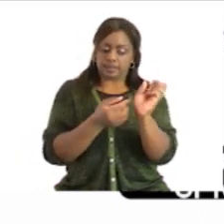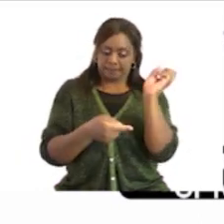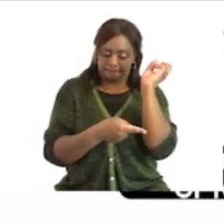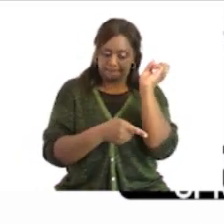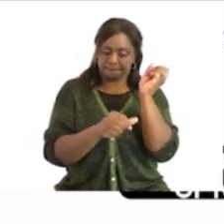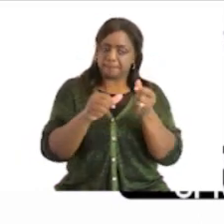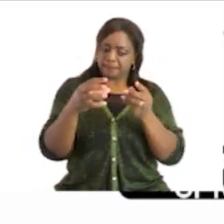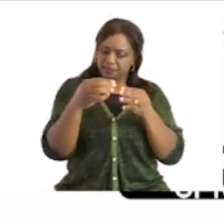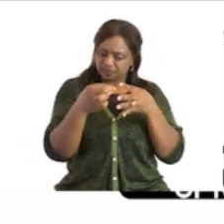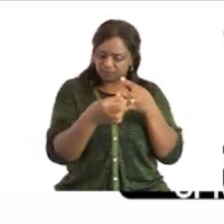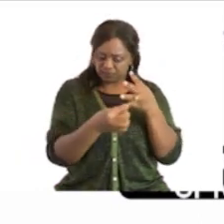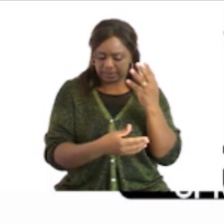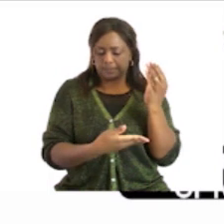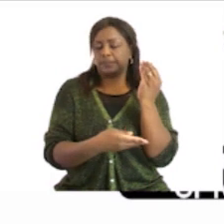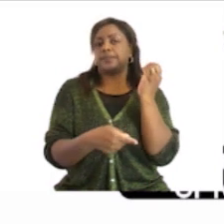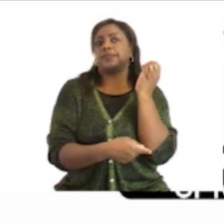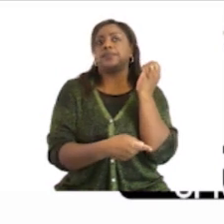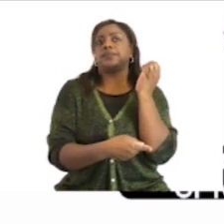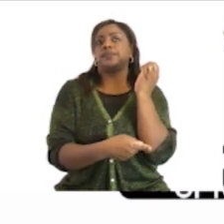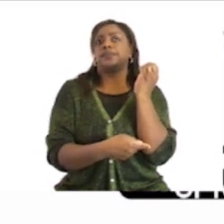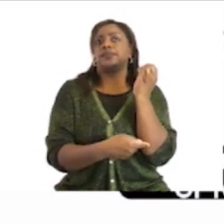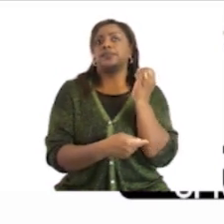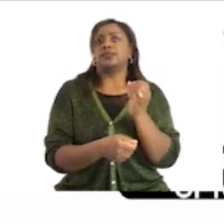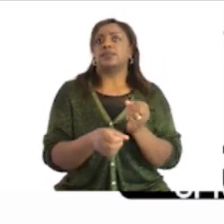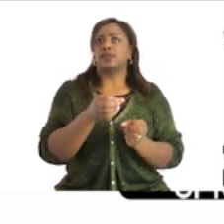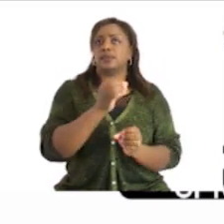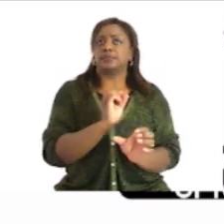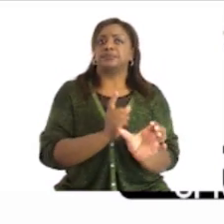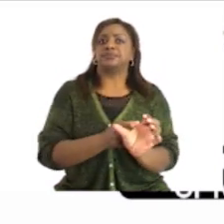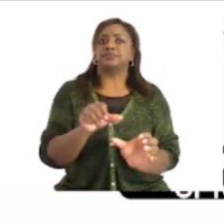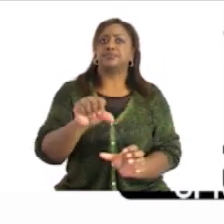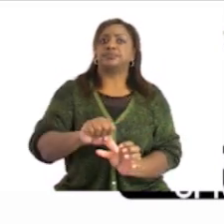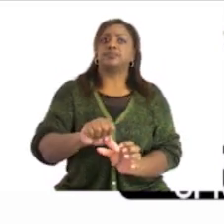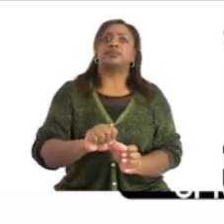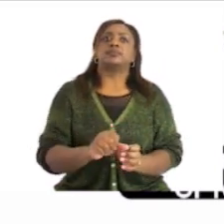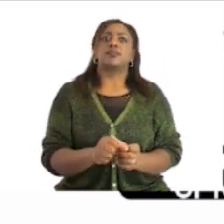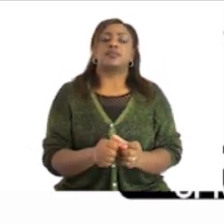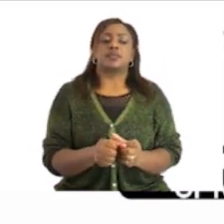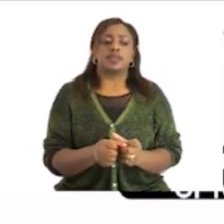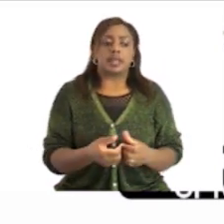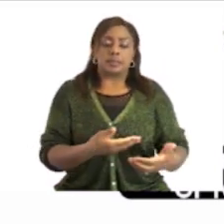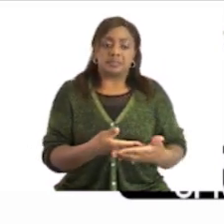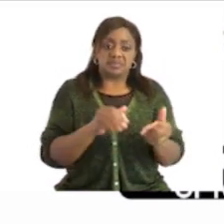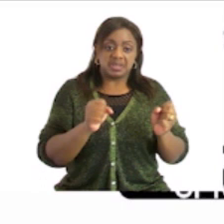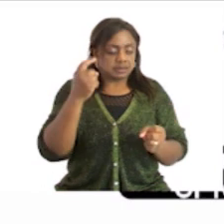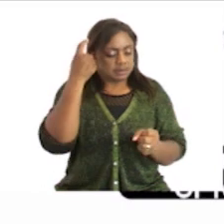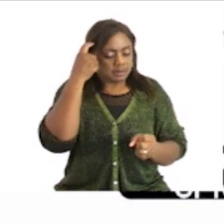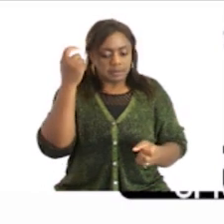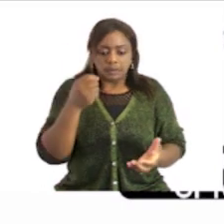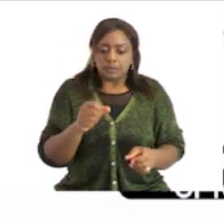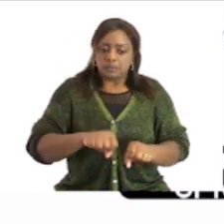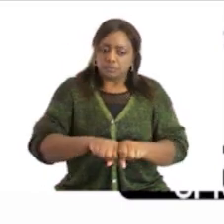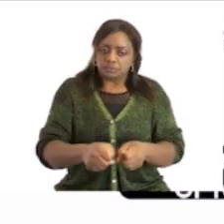we call alcohol syndrome. Okay, so in other words, that baby will be born with brain damage and with growth